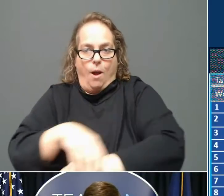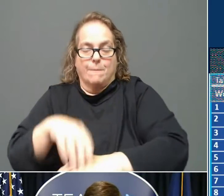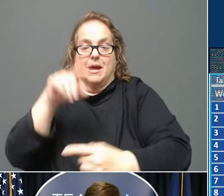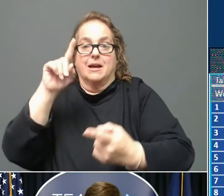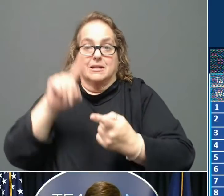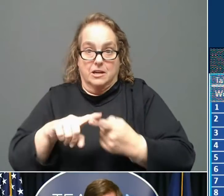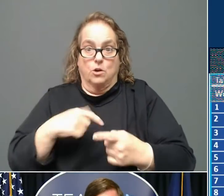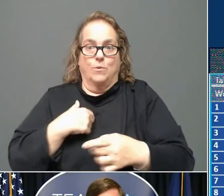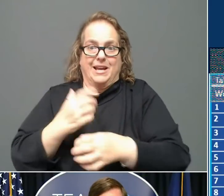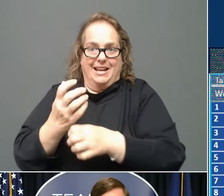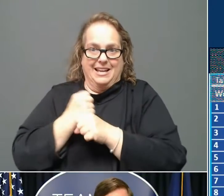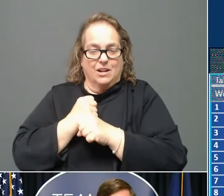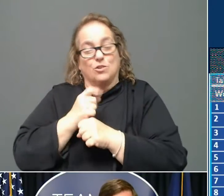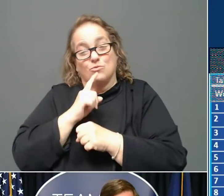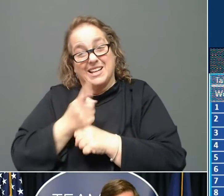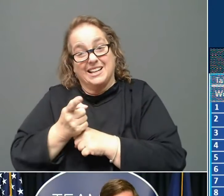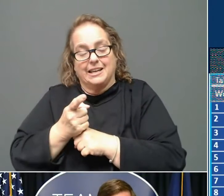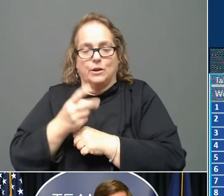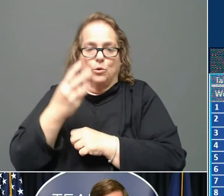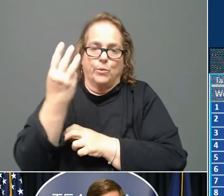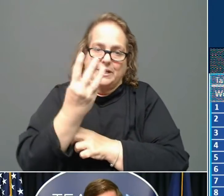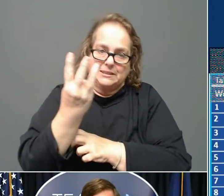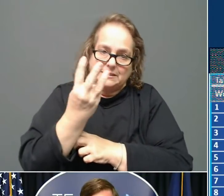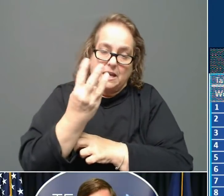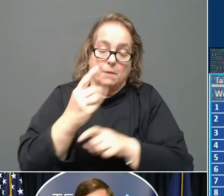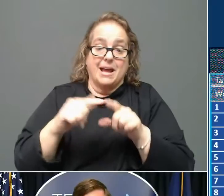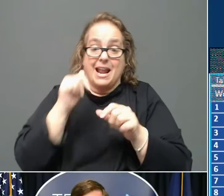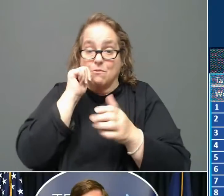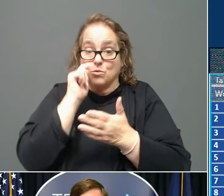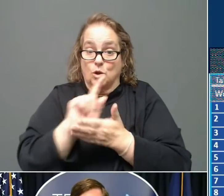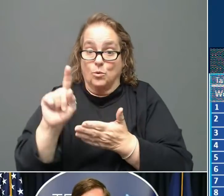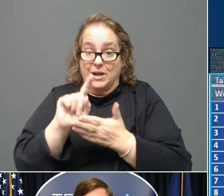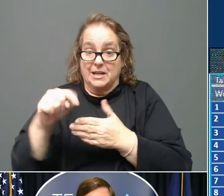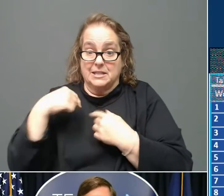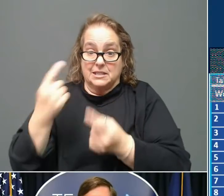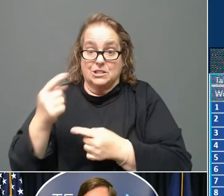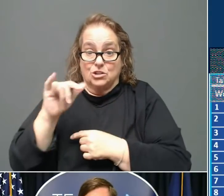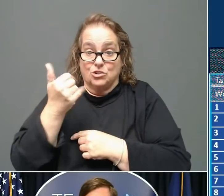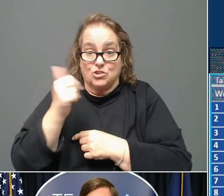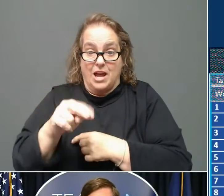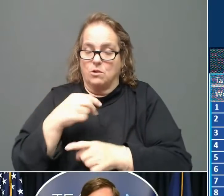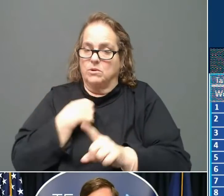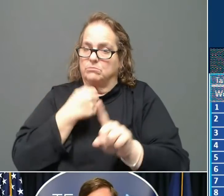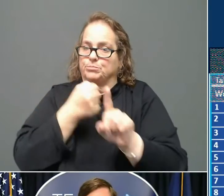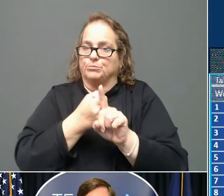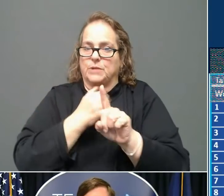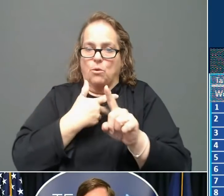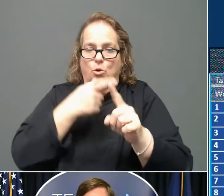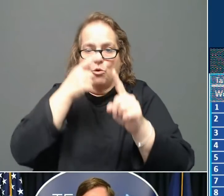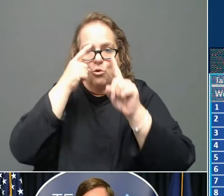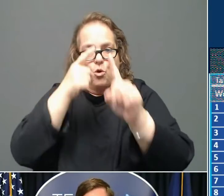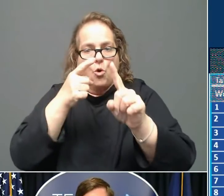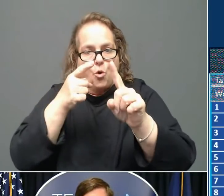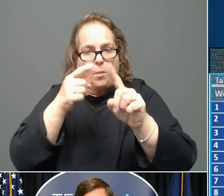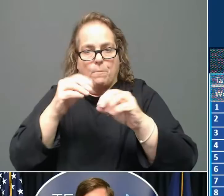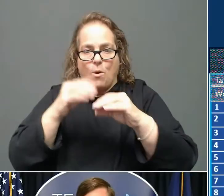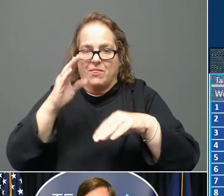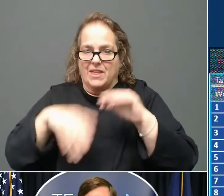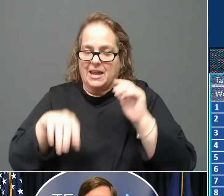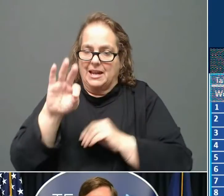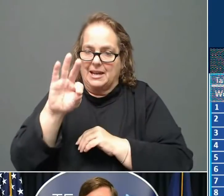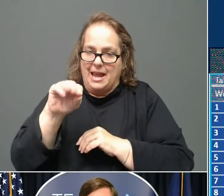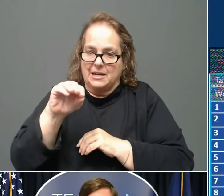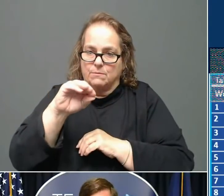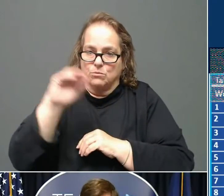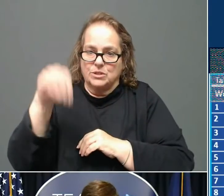really Wednesday. Every week since January, we have hit our goal. We've exceeded it of more than 90% of